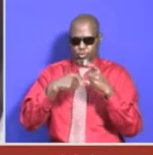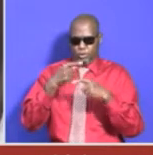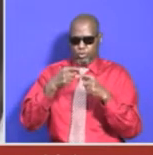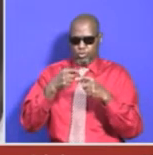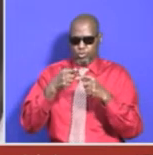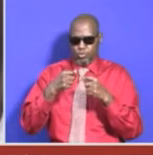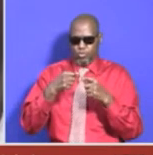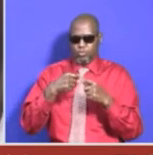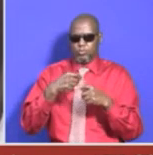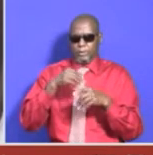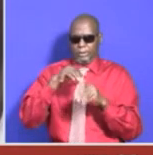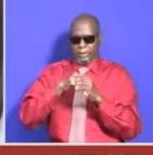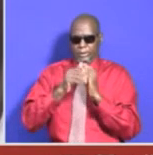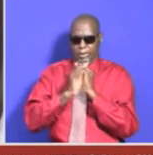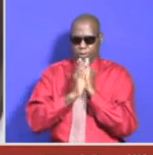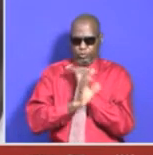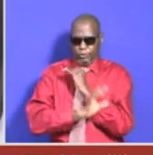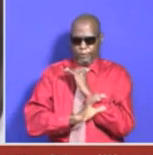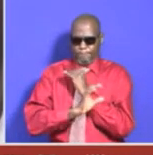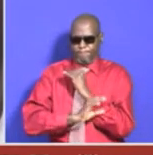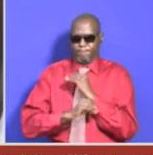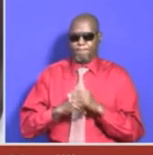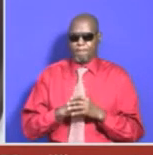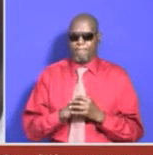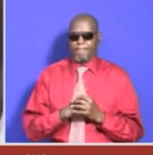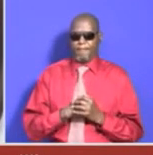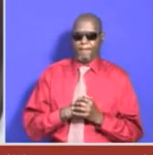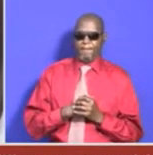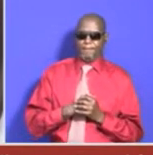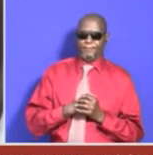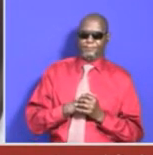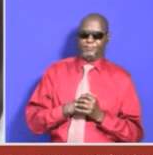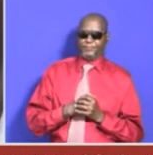Kwa hivyo kwa wale wamefuzu leo,